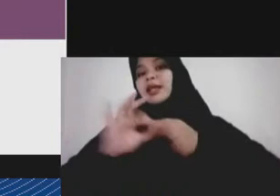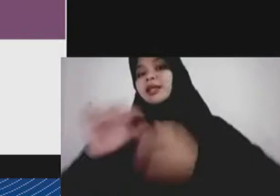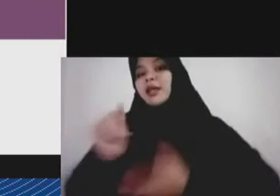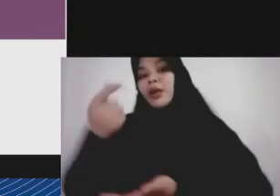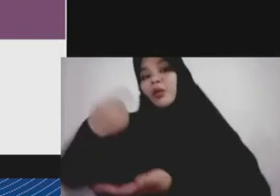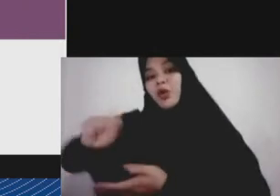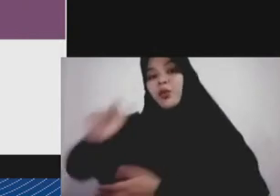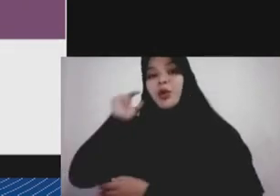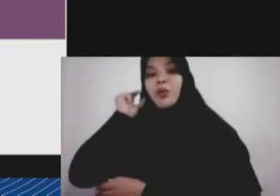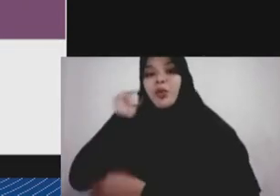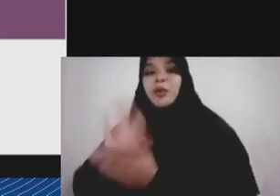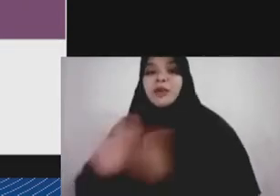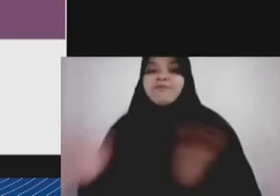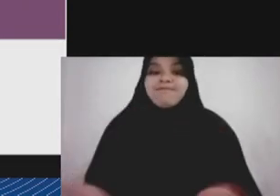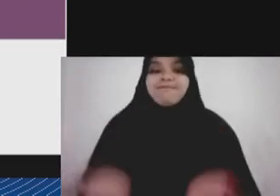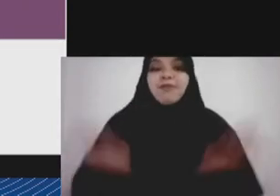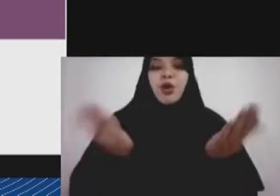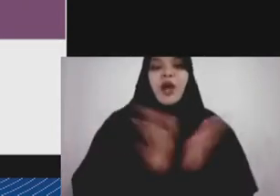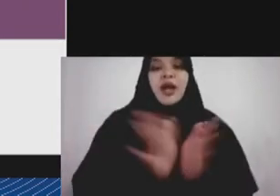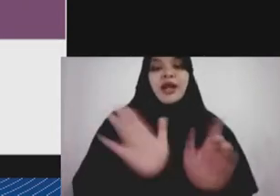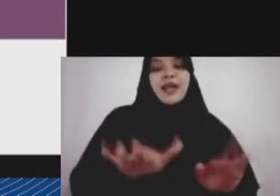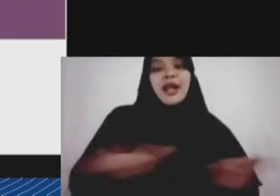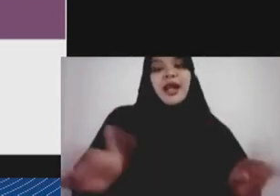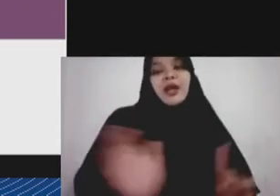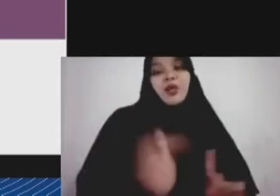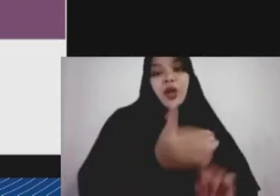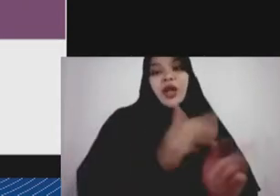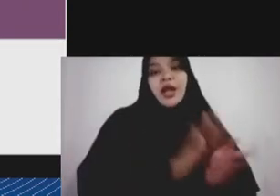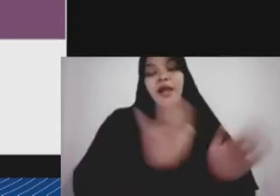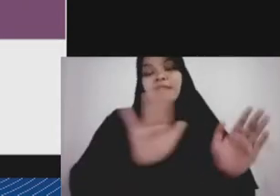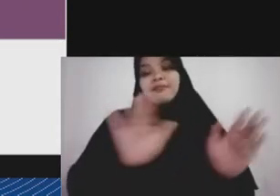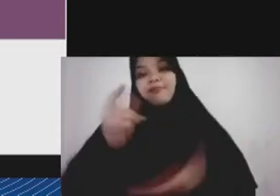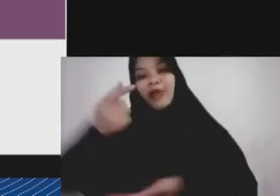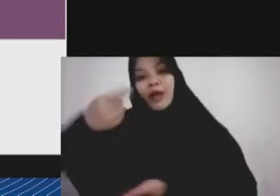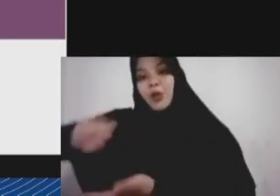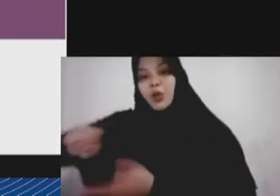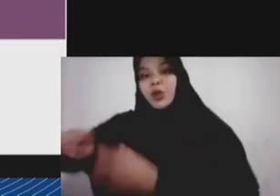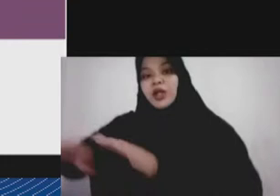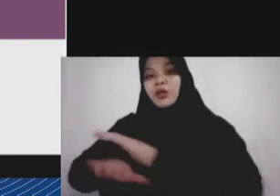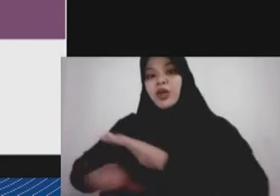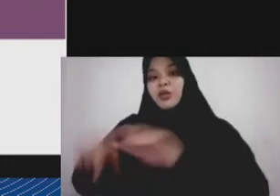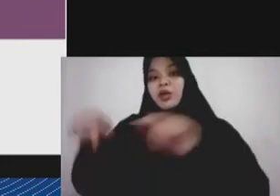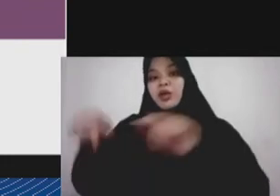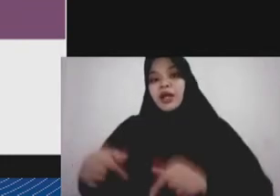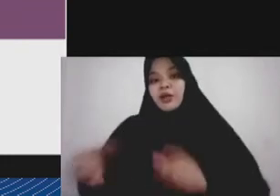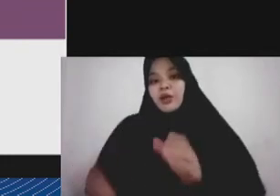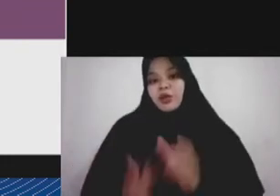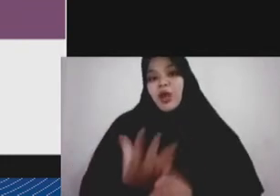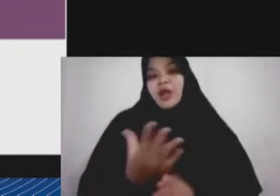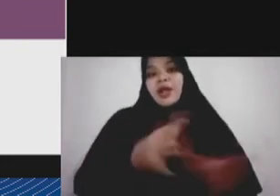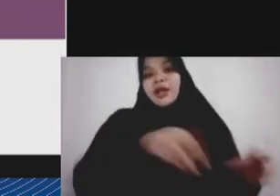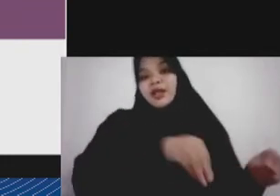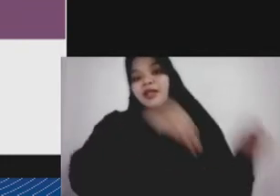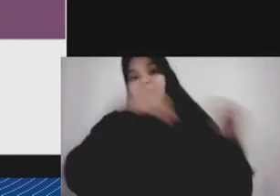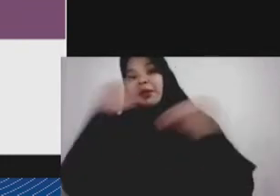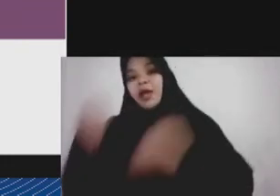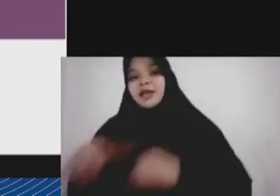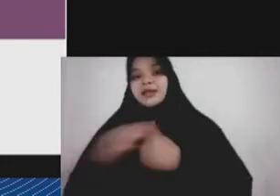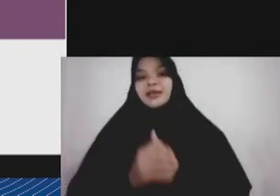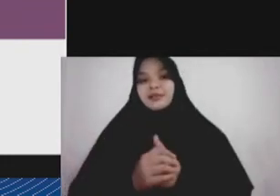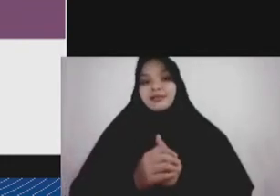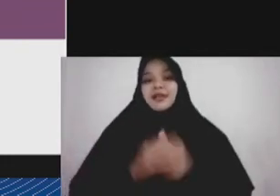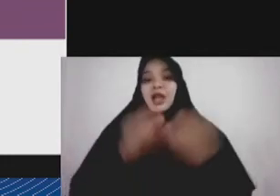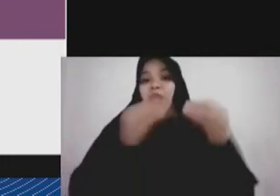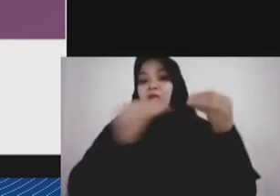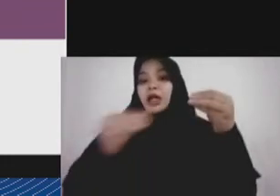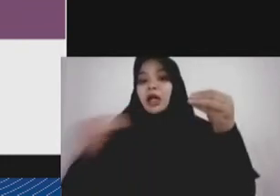Women Empowerment Child Protection and the Ministry of Underdeveloped Rural Development and Transmigration. The narration of